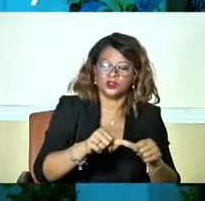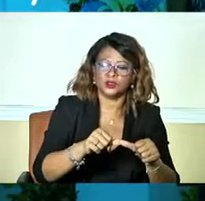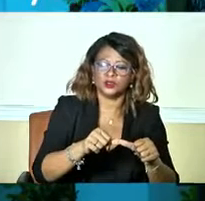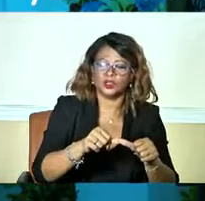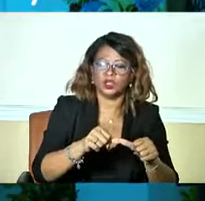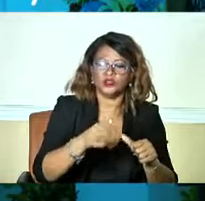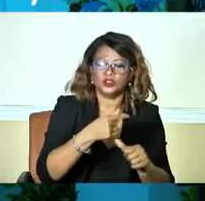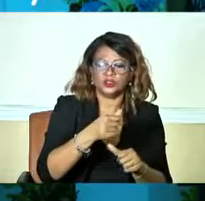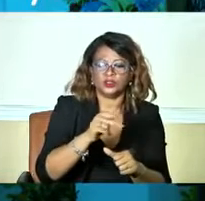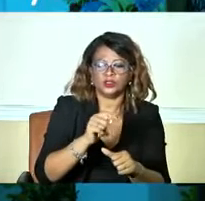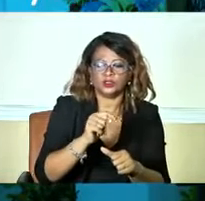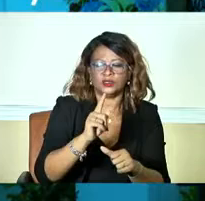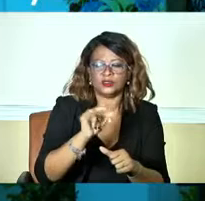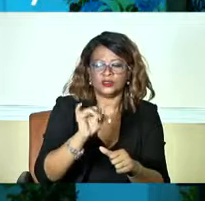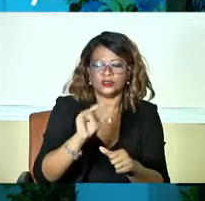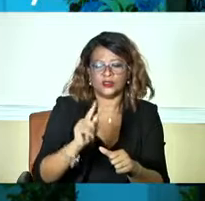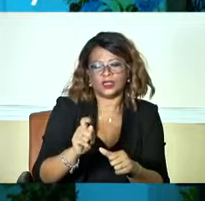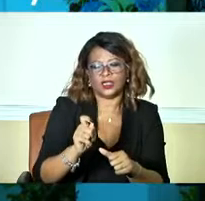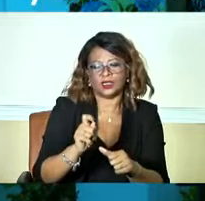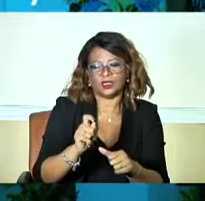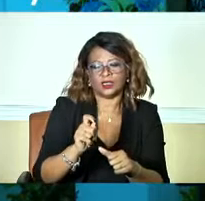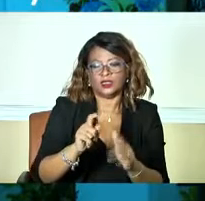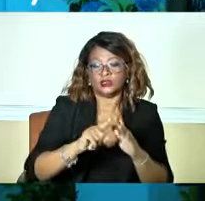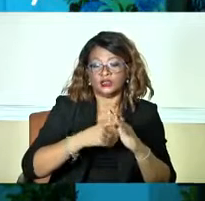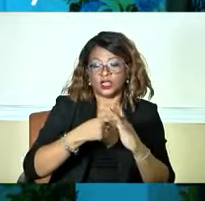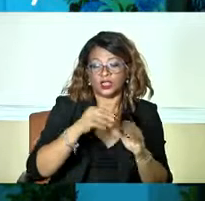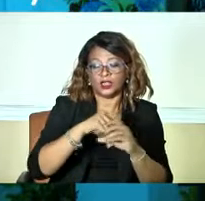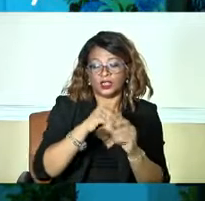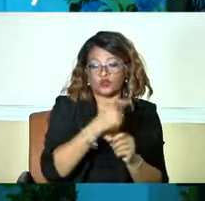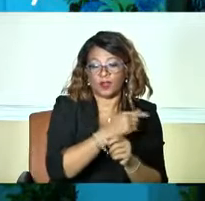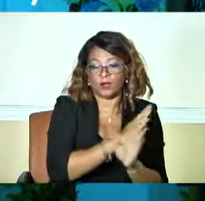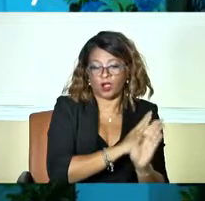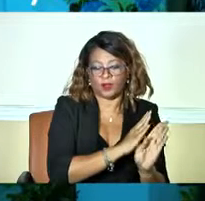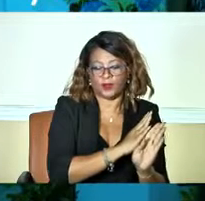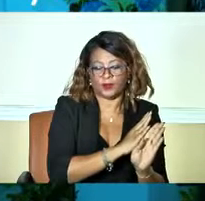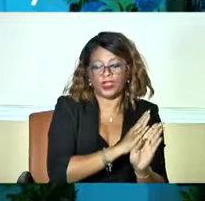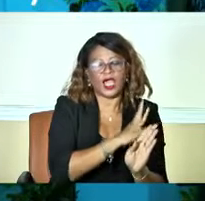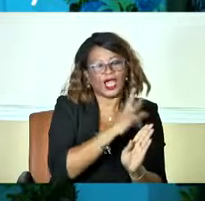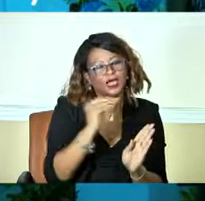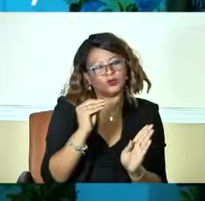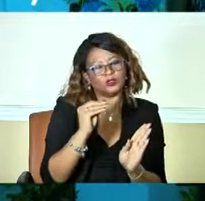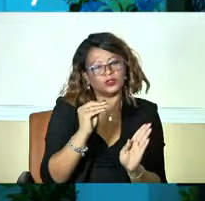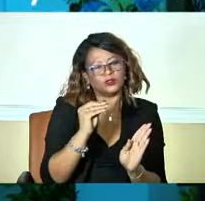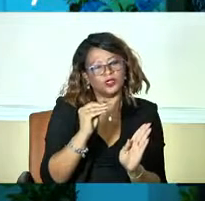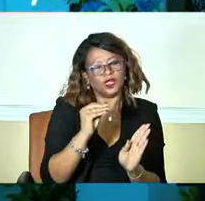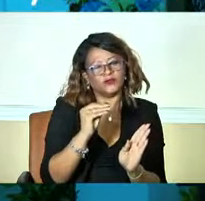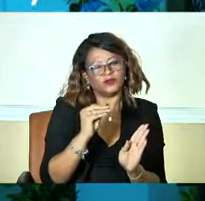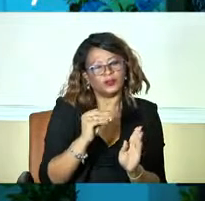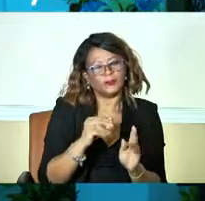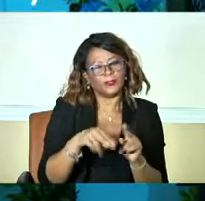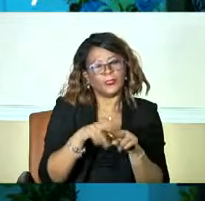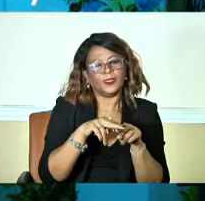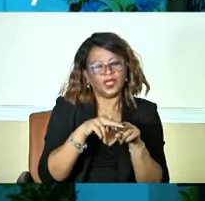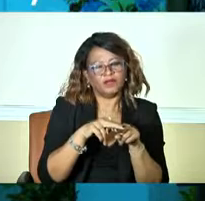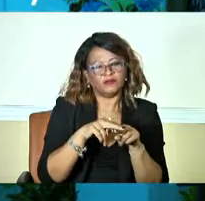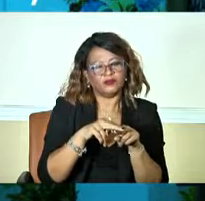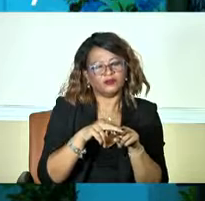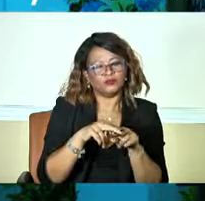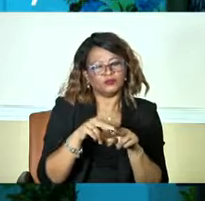the GB Tech Grant started in Grand Bahama and will have a heavy Grand Bahama